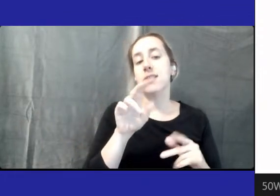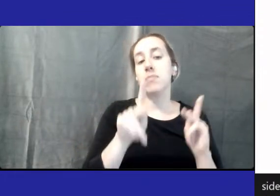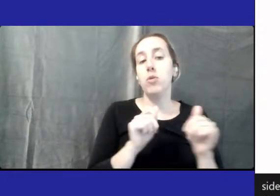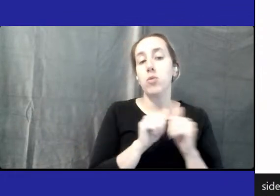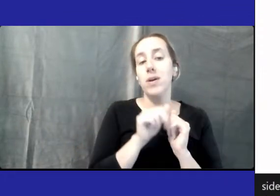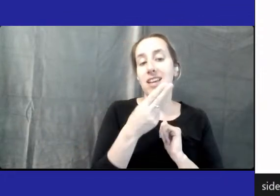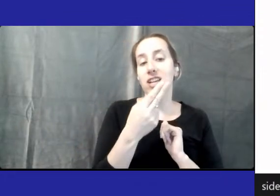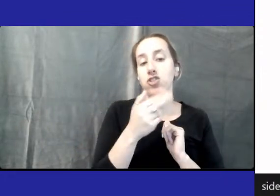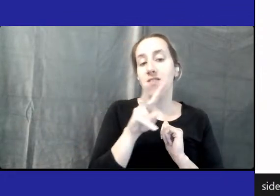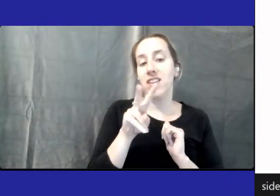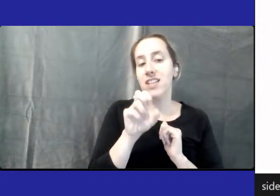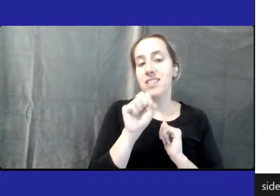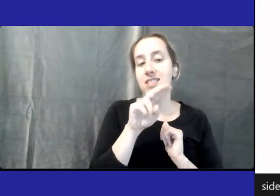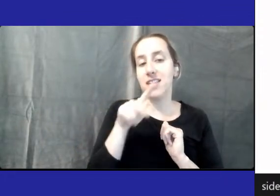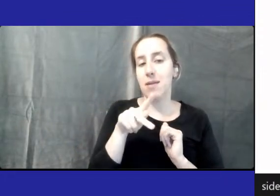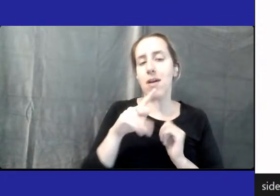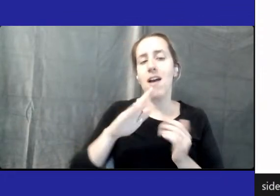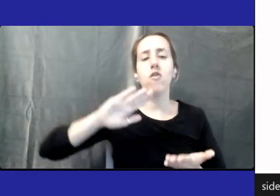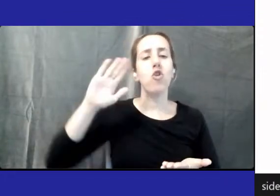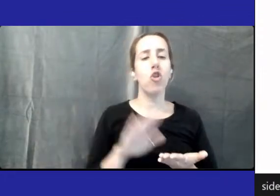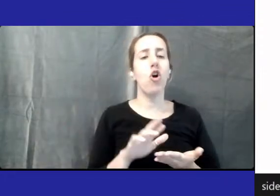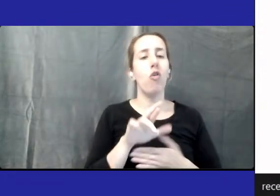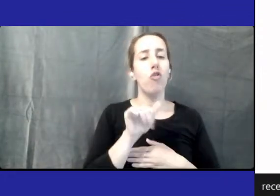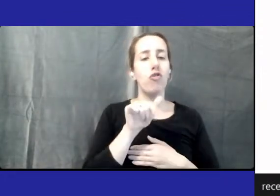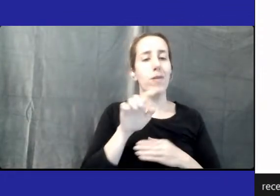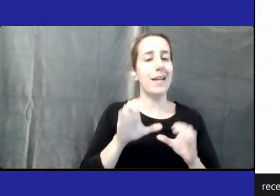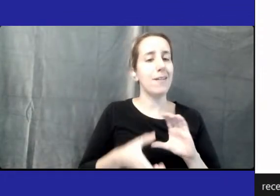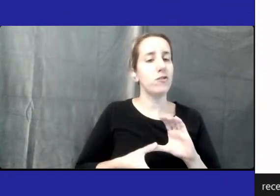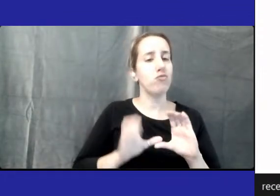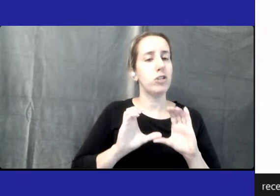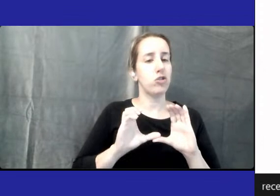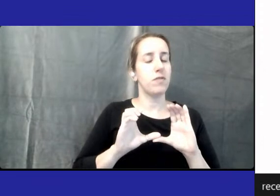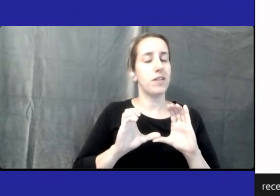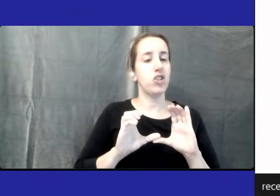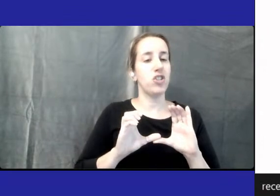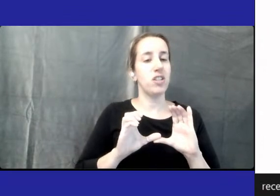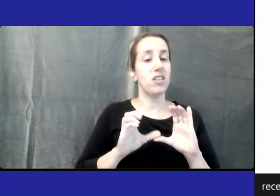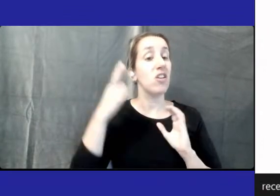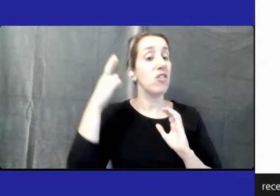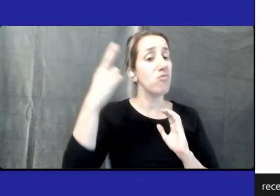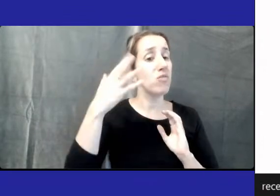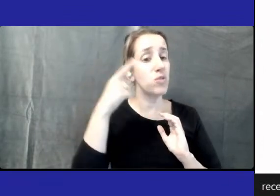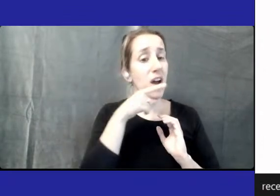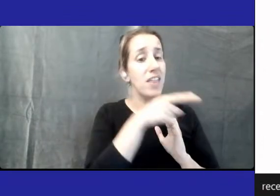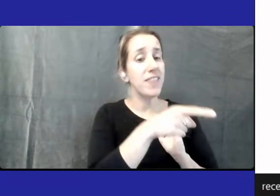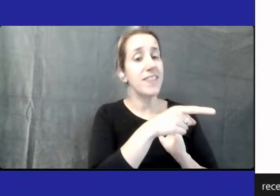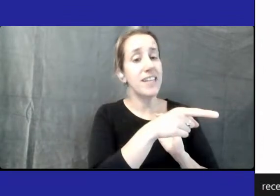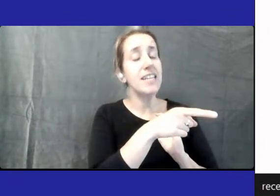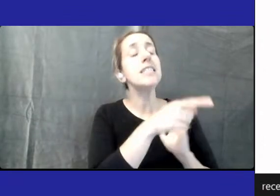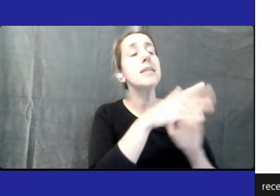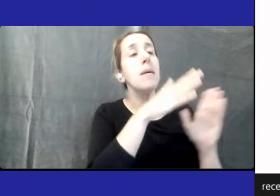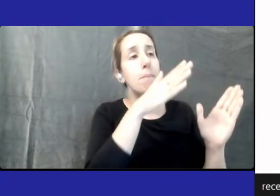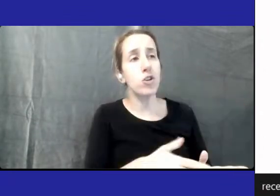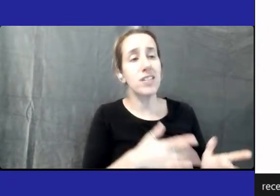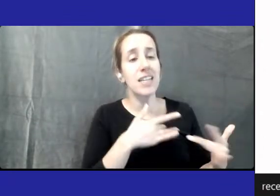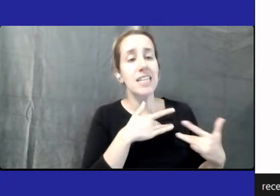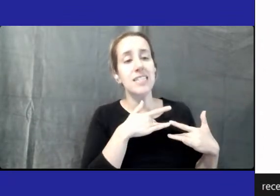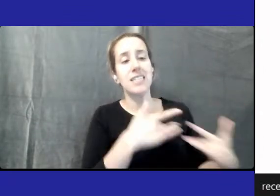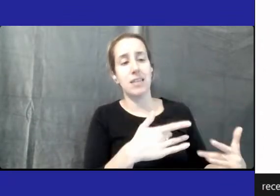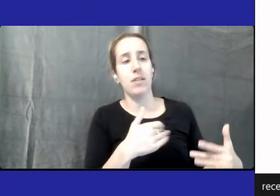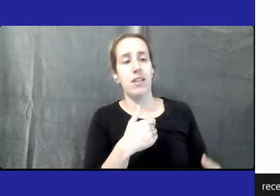that these individuals have disproportionately have SSI coverage, and